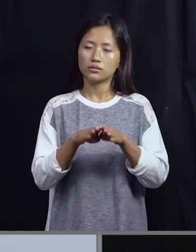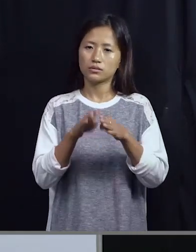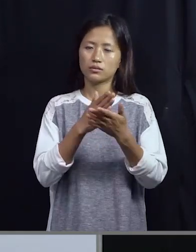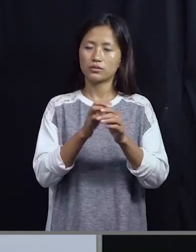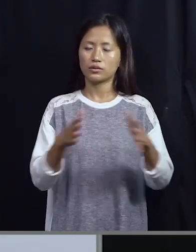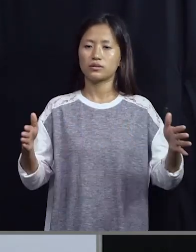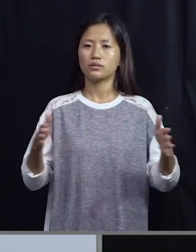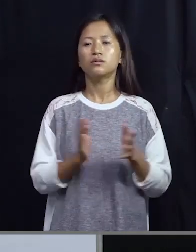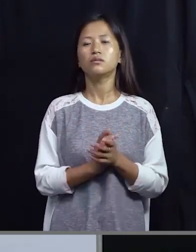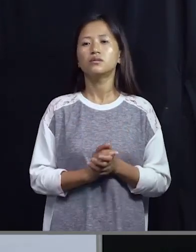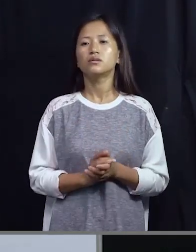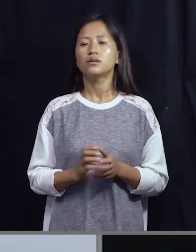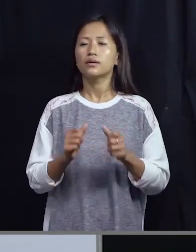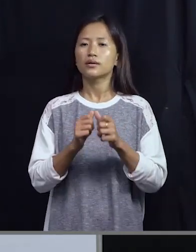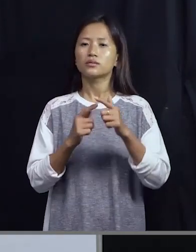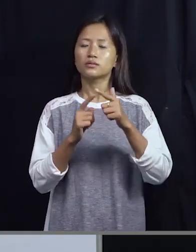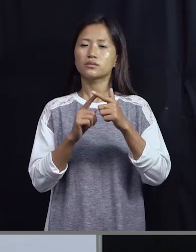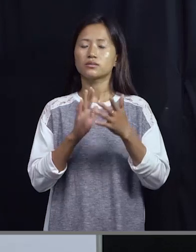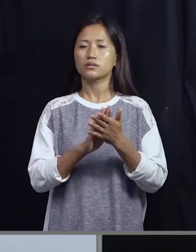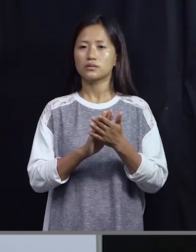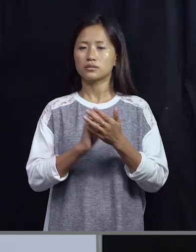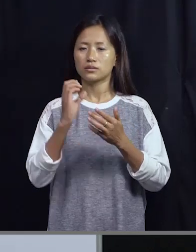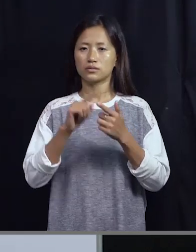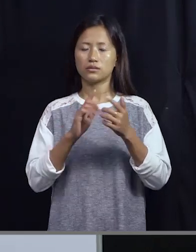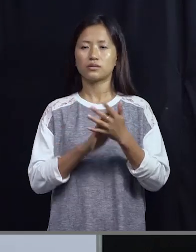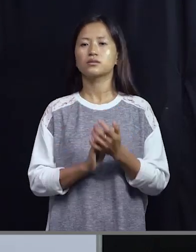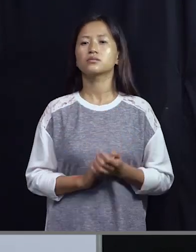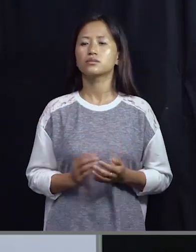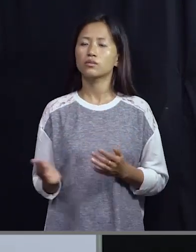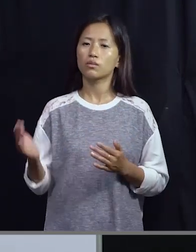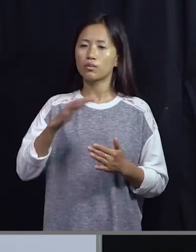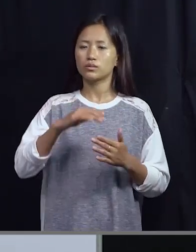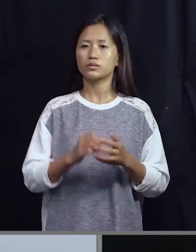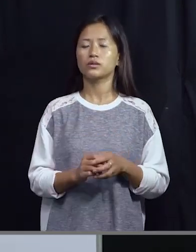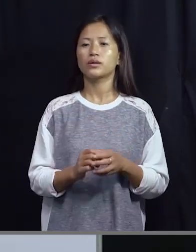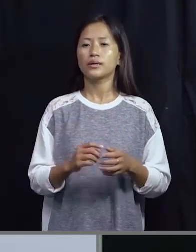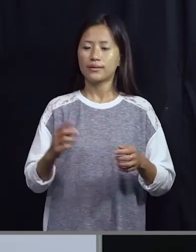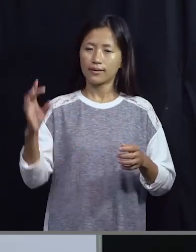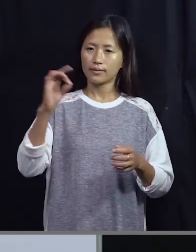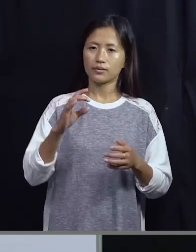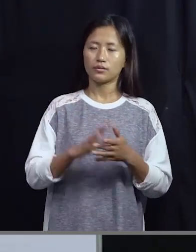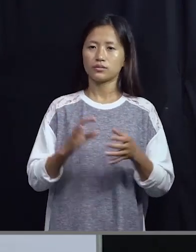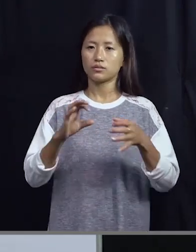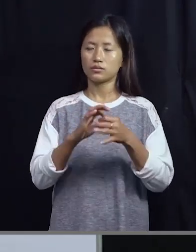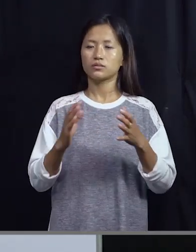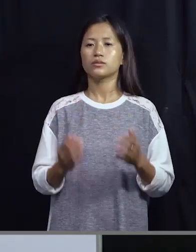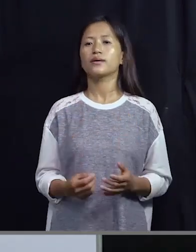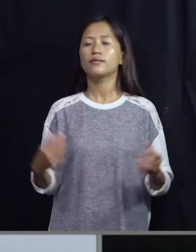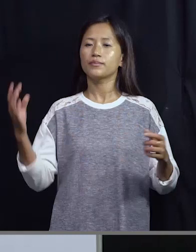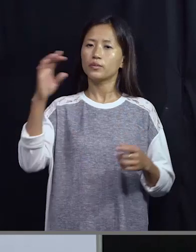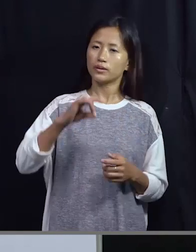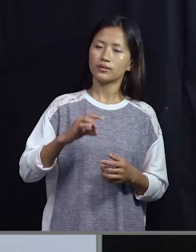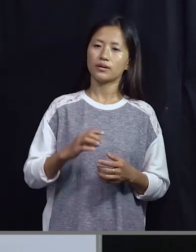separated, there is always a tendency for the two strands to recoil back again. There is always a tendency for these two separated strands